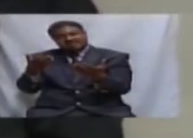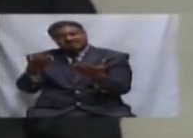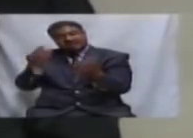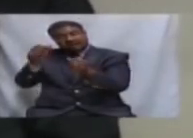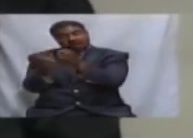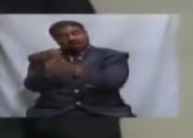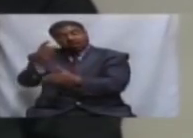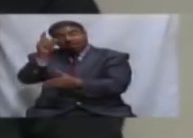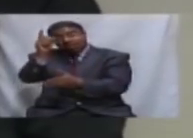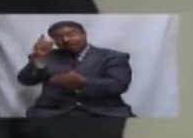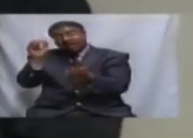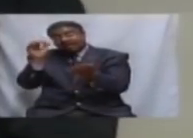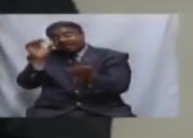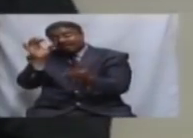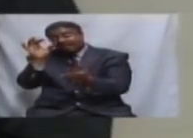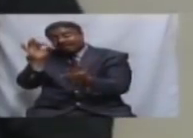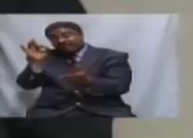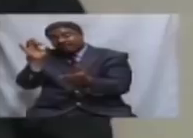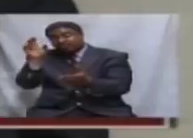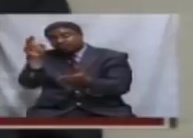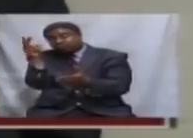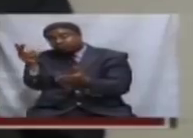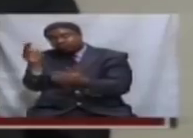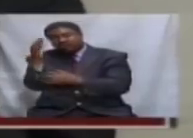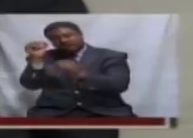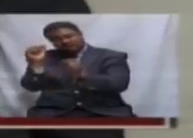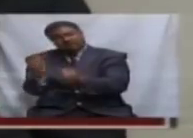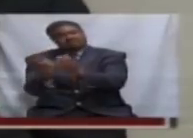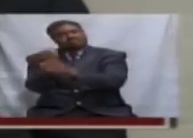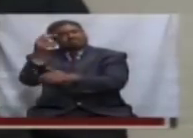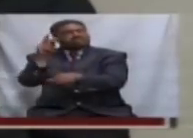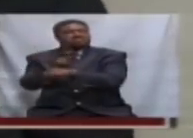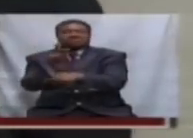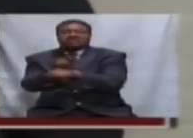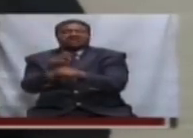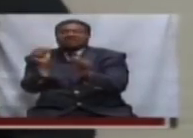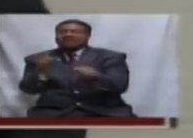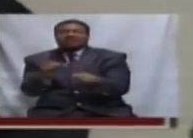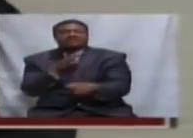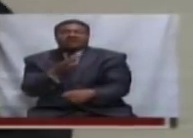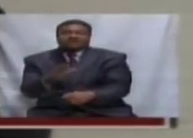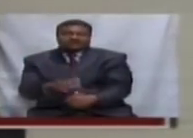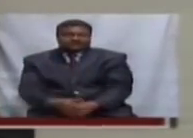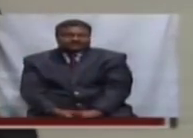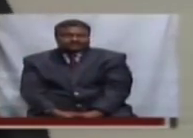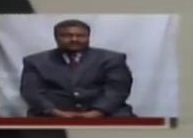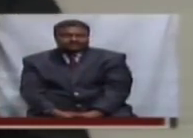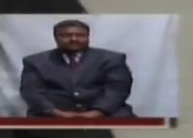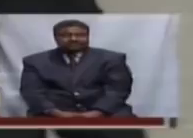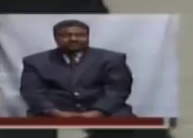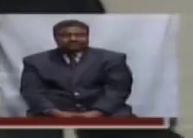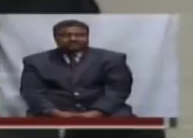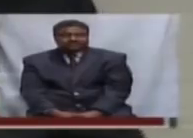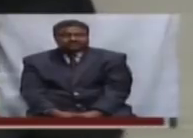does input into the information of how we can regulate or control, the amount of tobacco that we grow